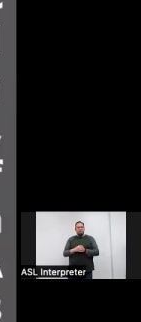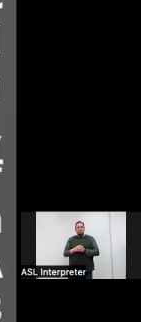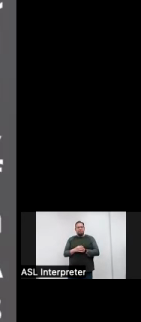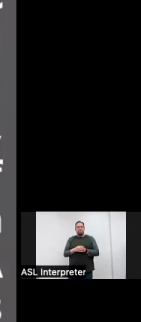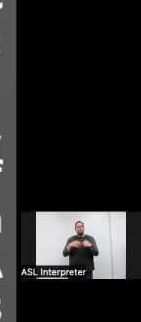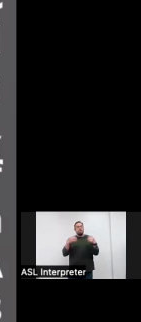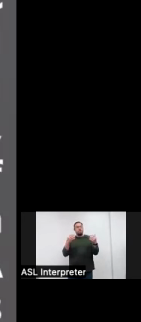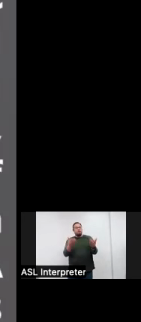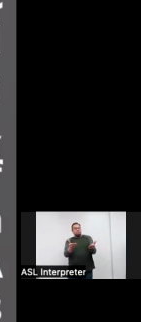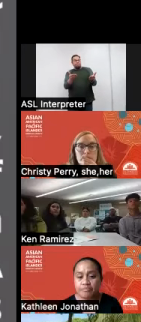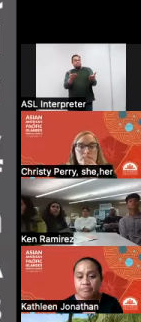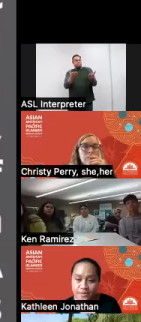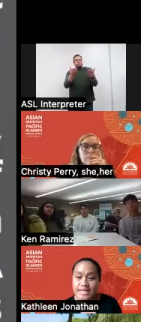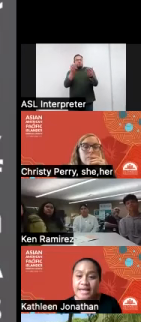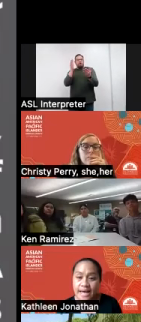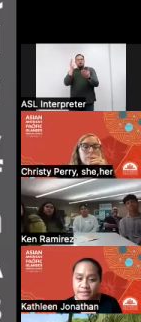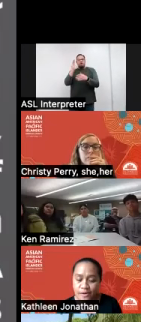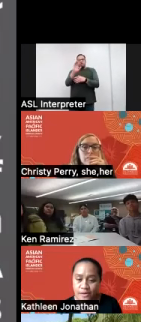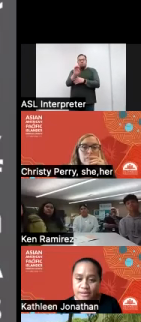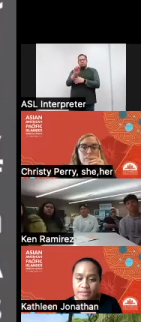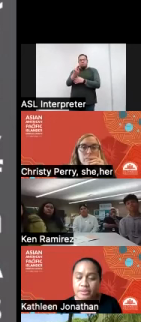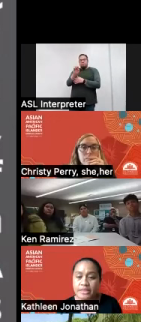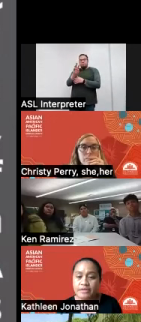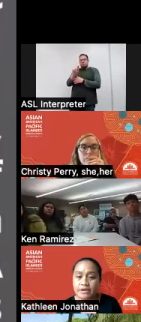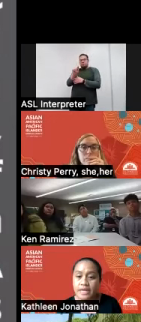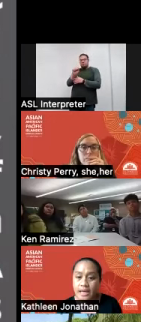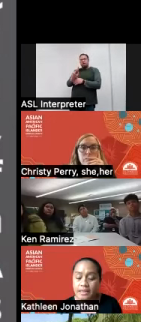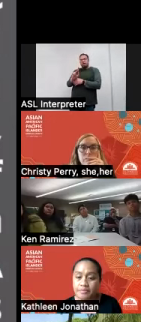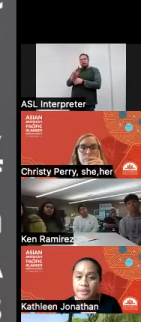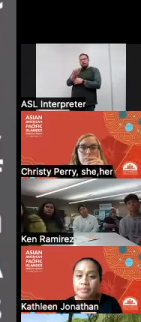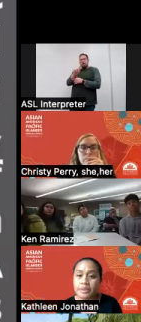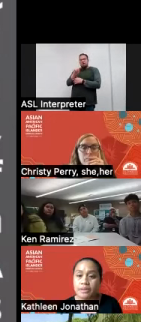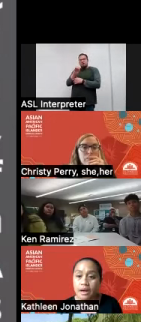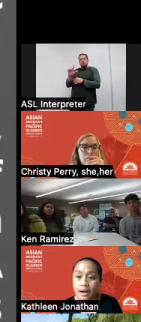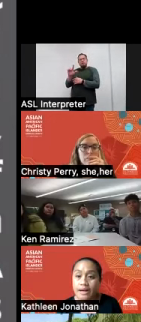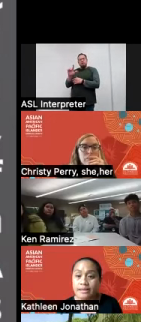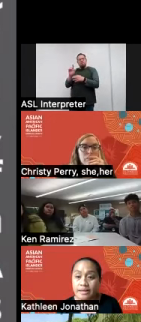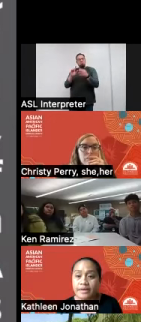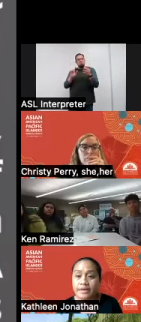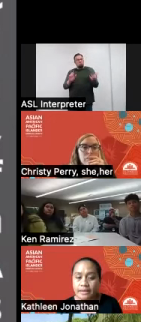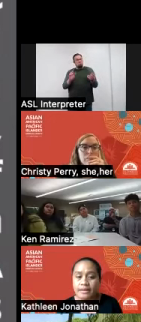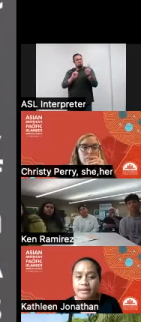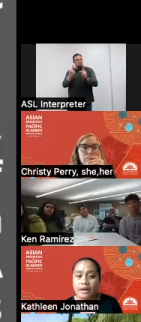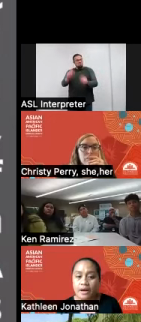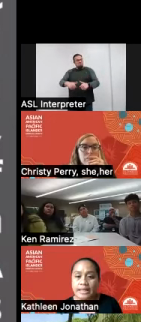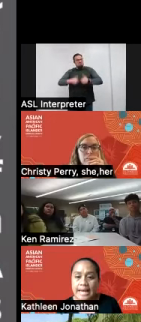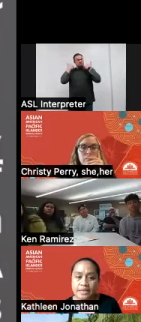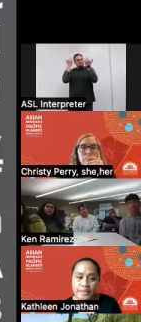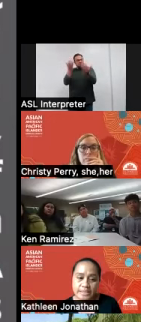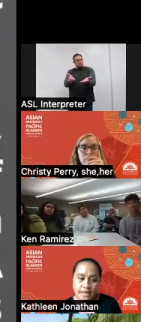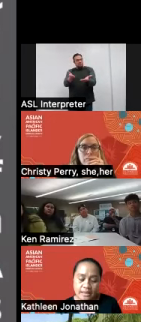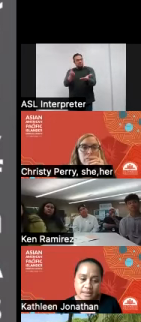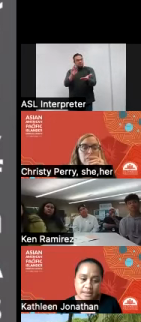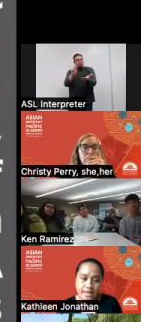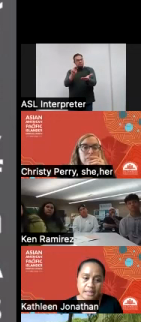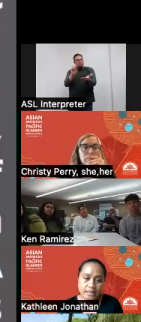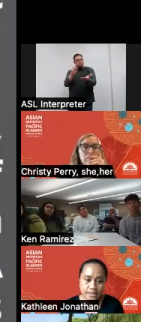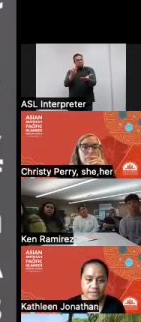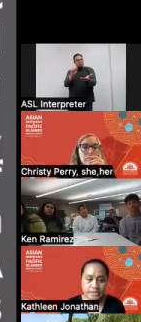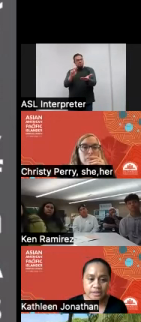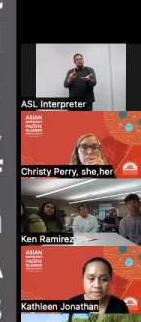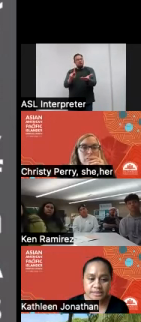So this is on Aniwetak Atoll. Believe it or not, people are living on Aniwetak.